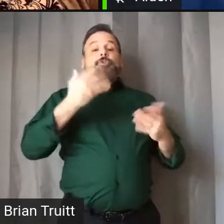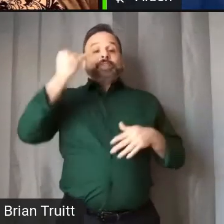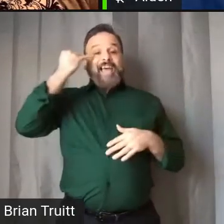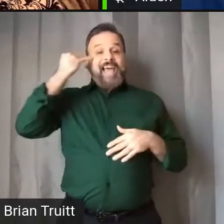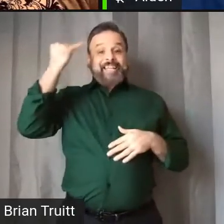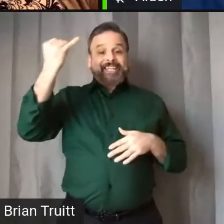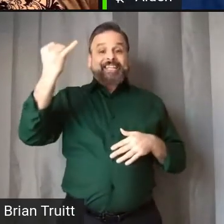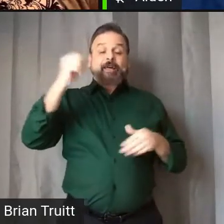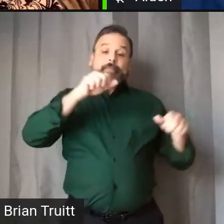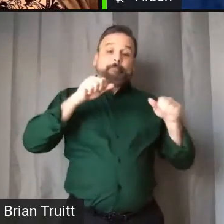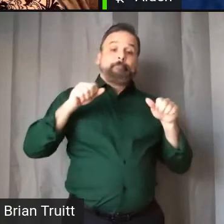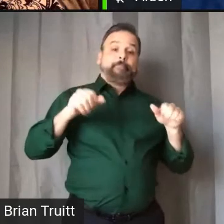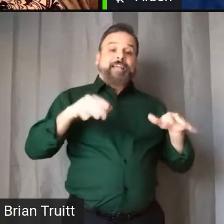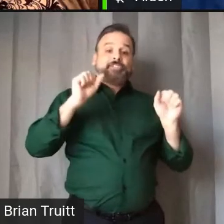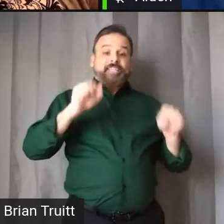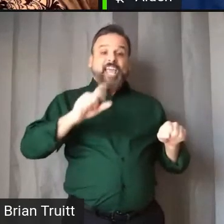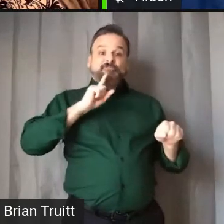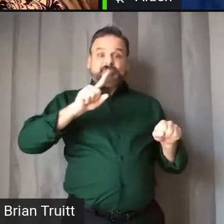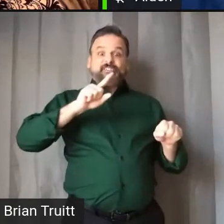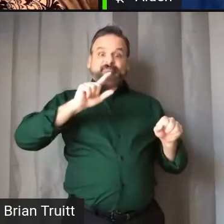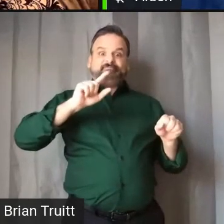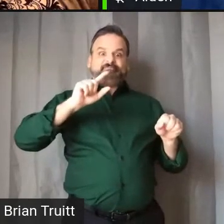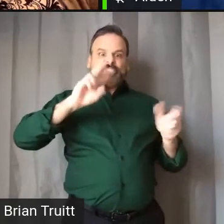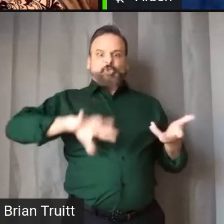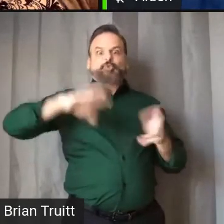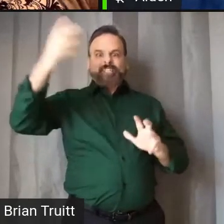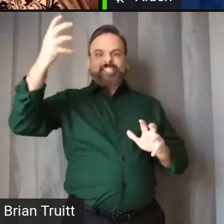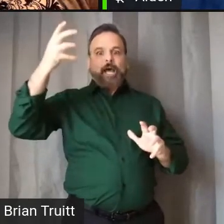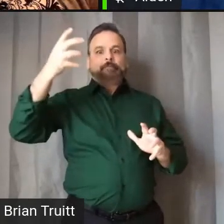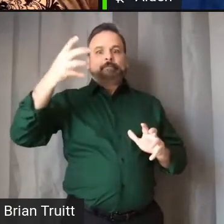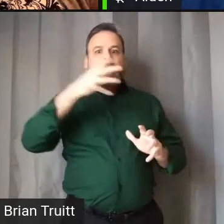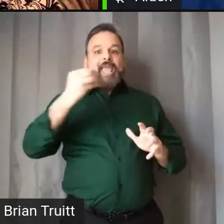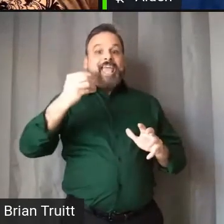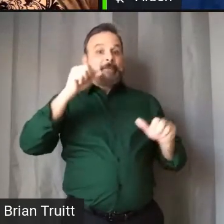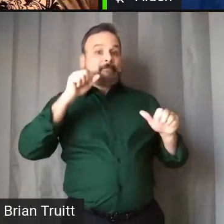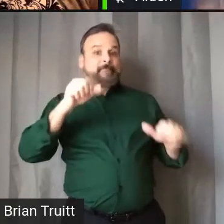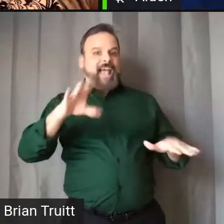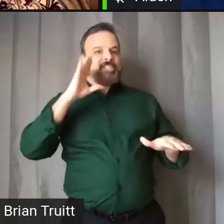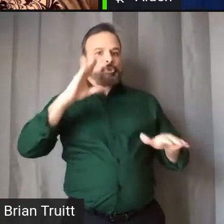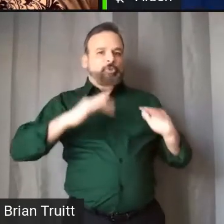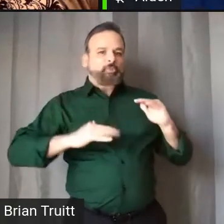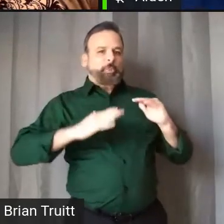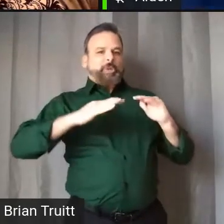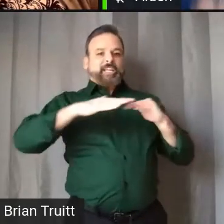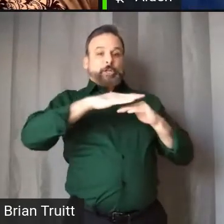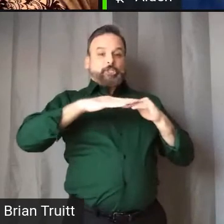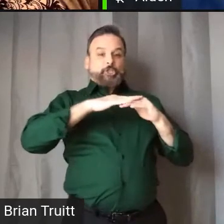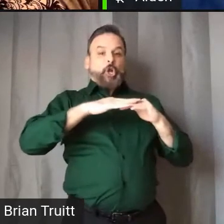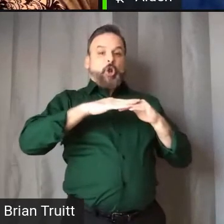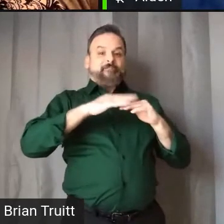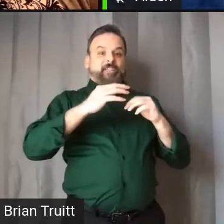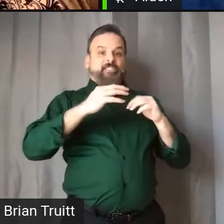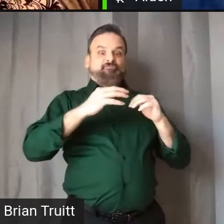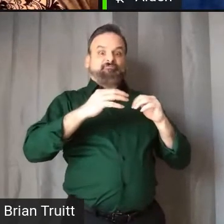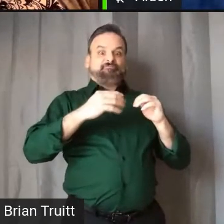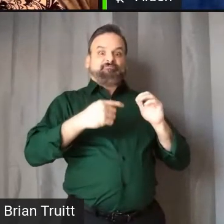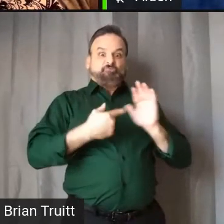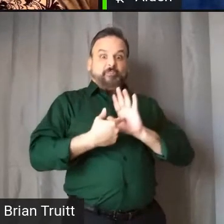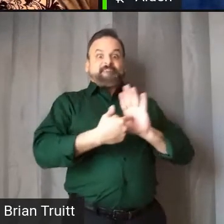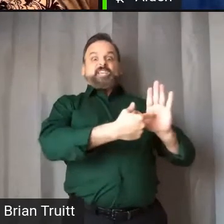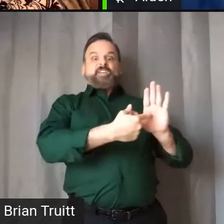the idea that magic can really screw things up and that magic is going to bring to the surface the things that you've thought you could